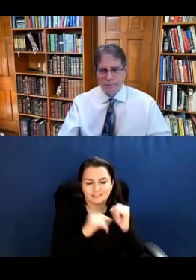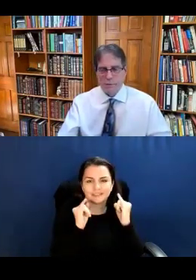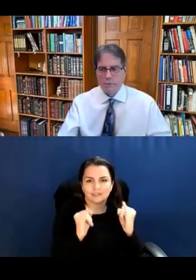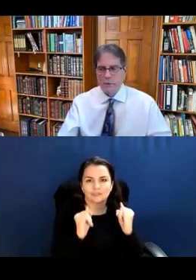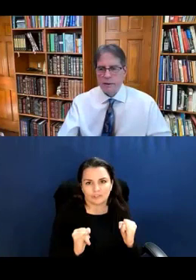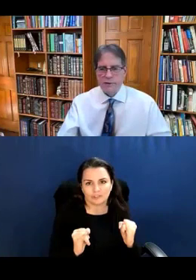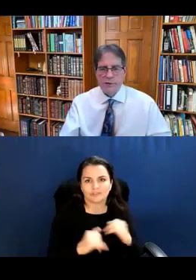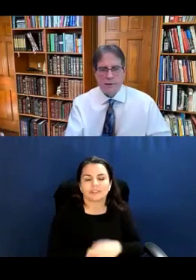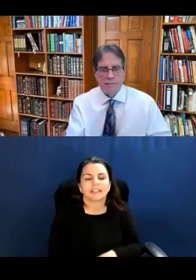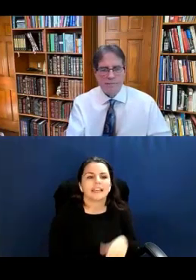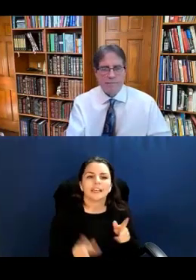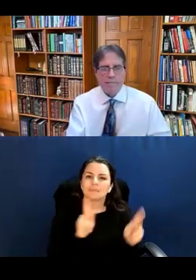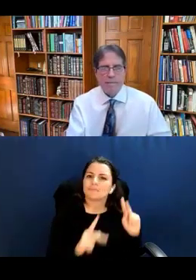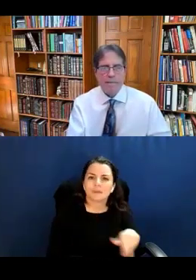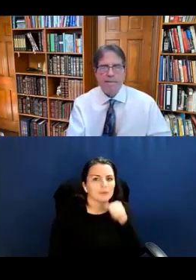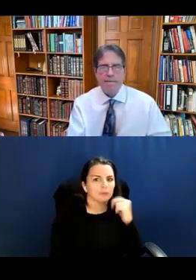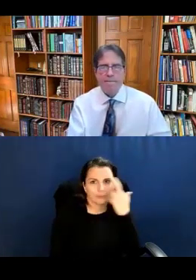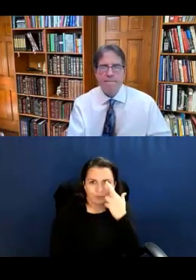a lot of people don't really understand.